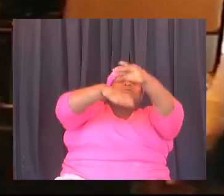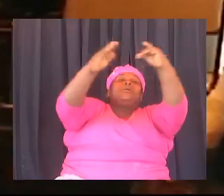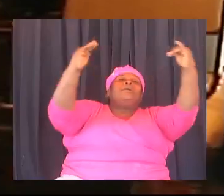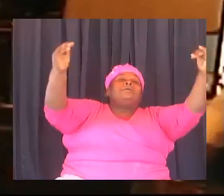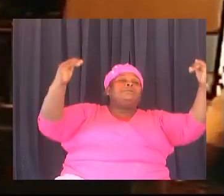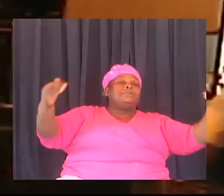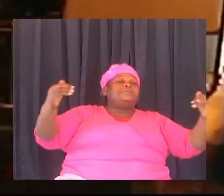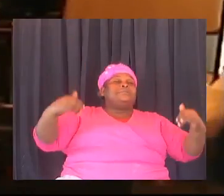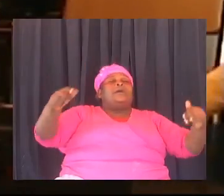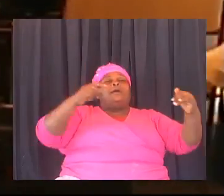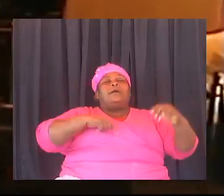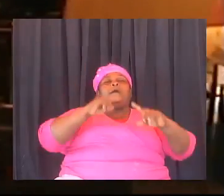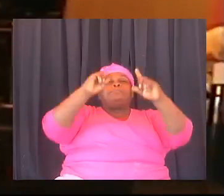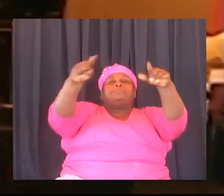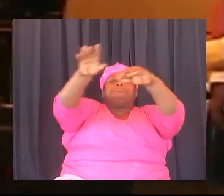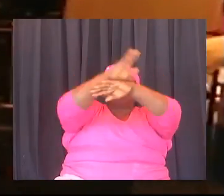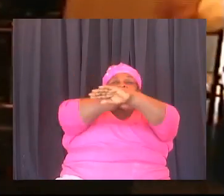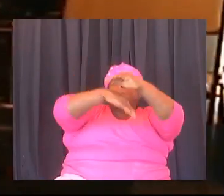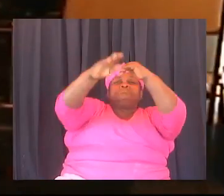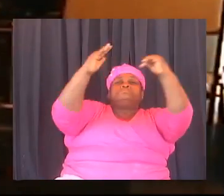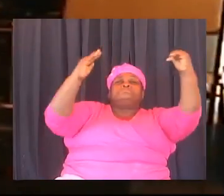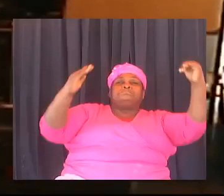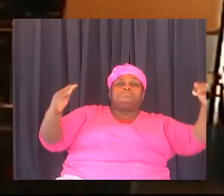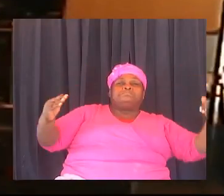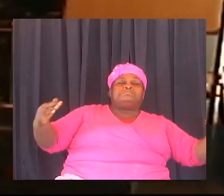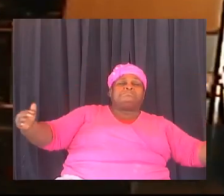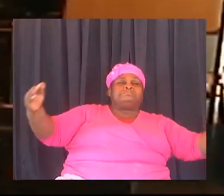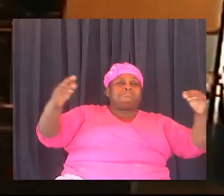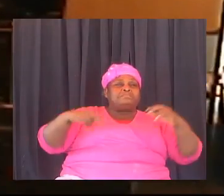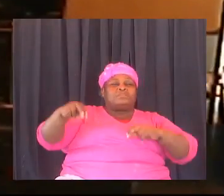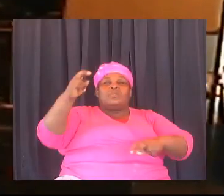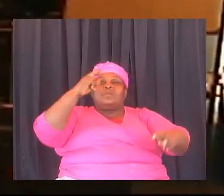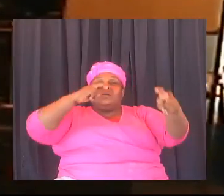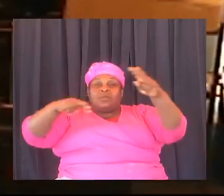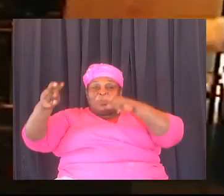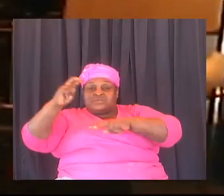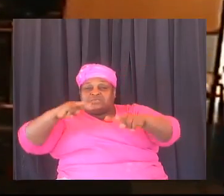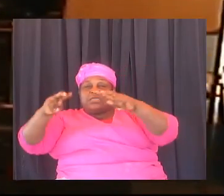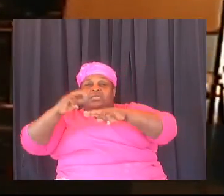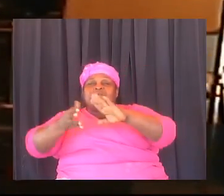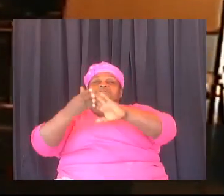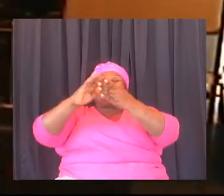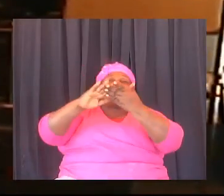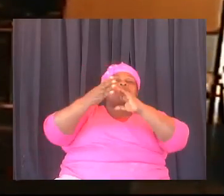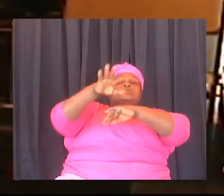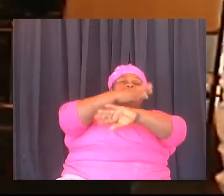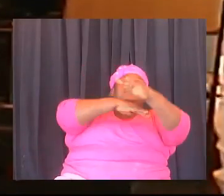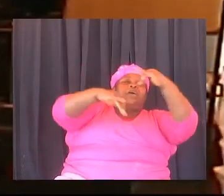higher ground. I'm bound, oh Lord, for higher ground, seeking a city with a